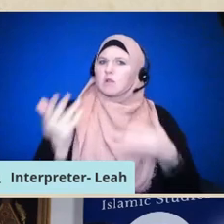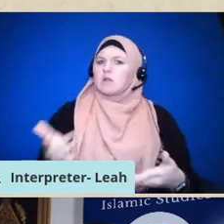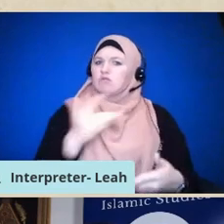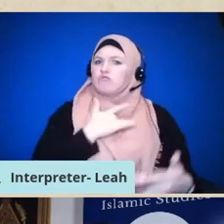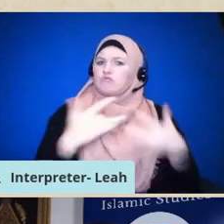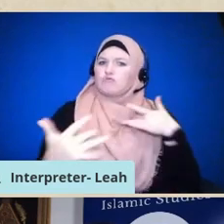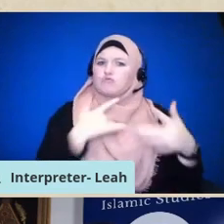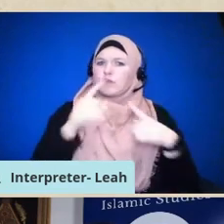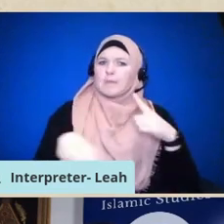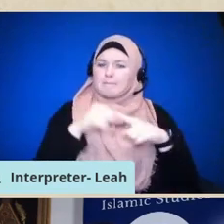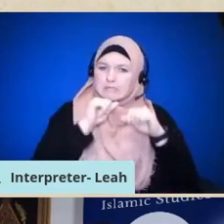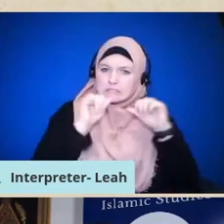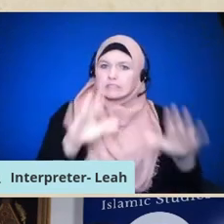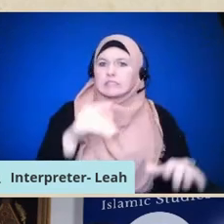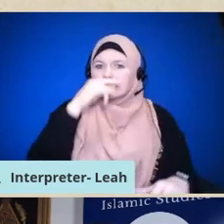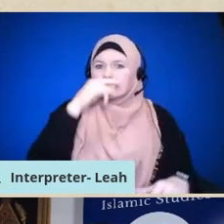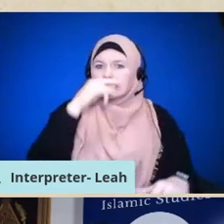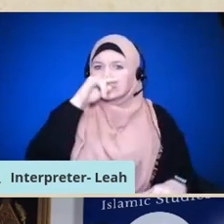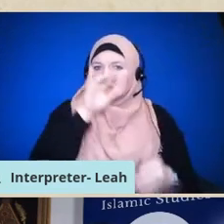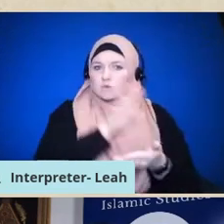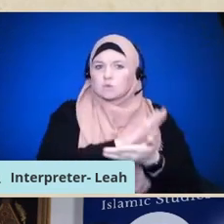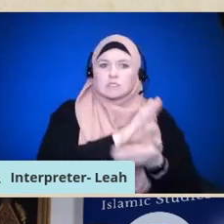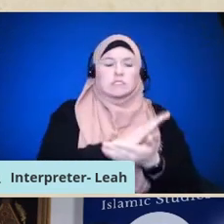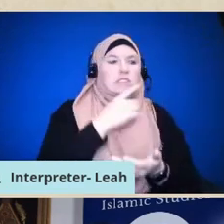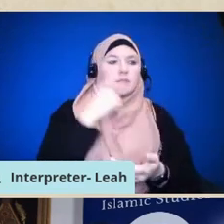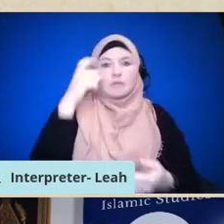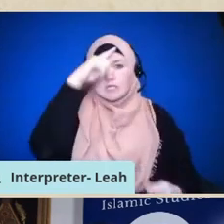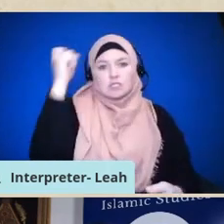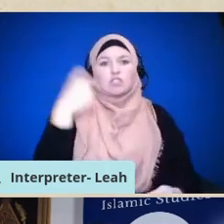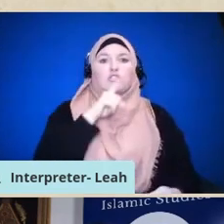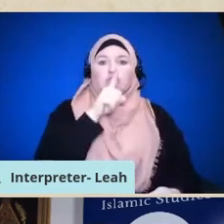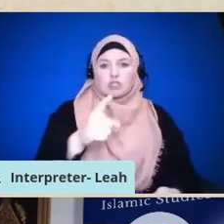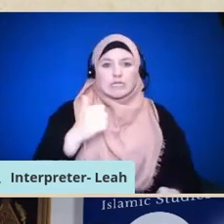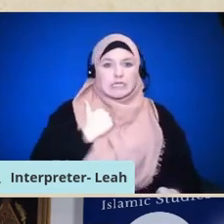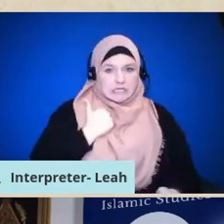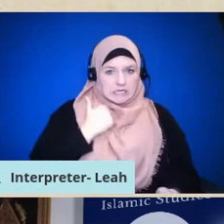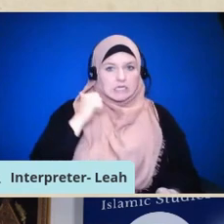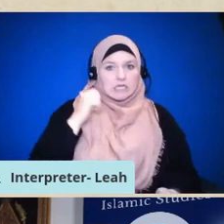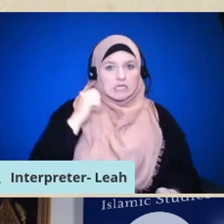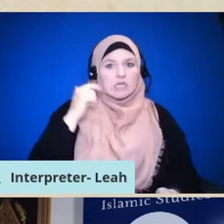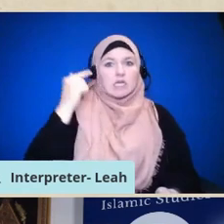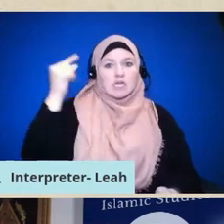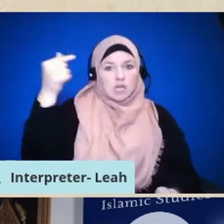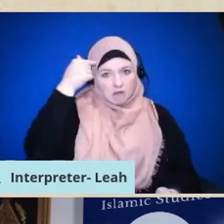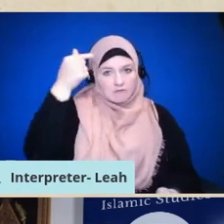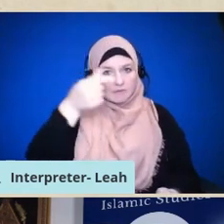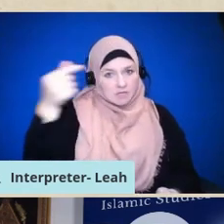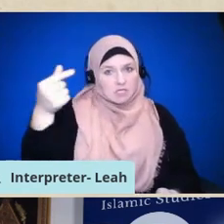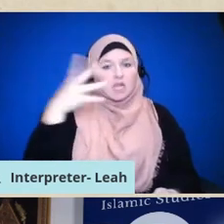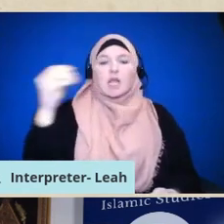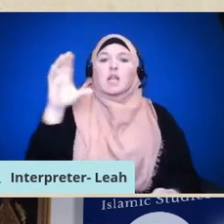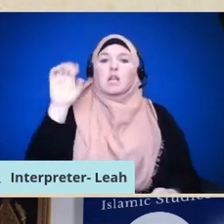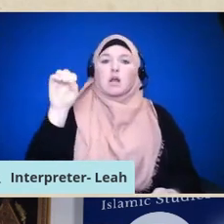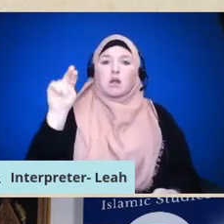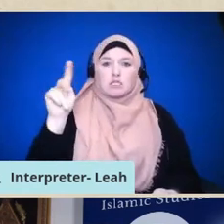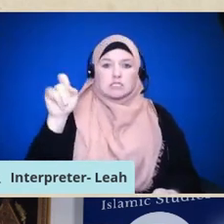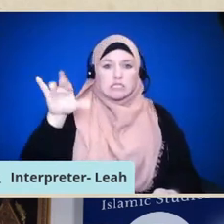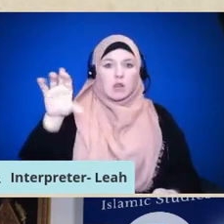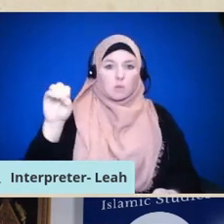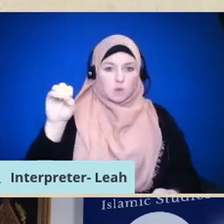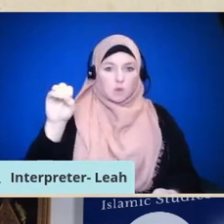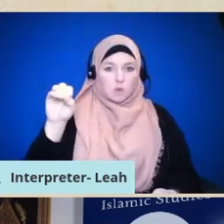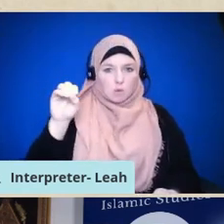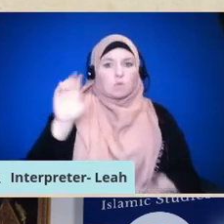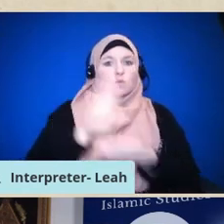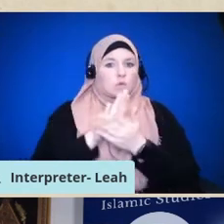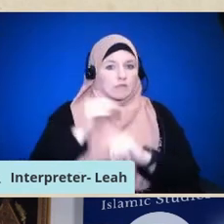concerned about sending their kids to school, they said that because they are sure that Canadian government there and also Ontario school do a good job